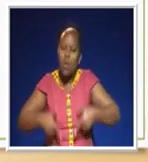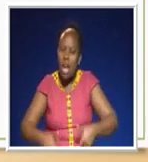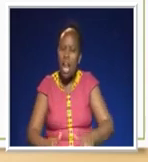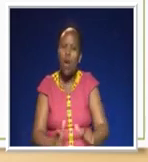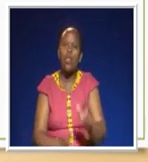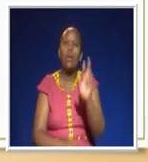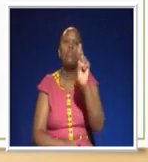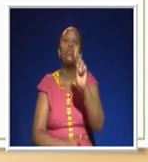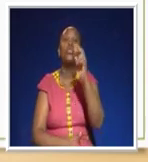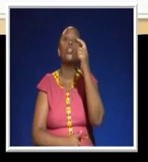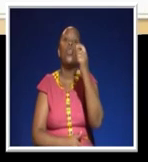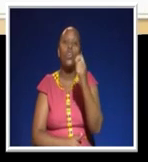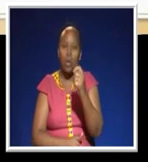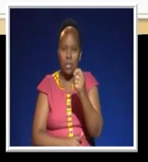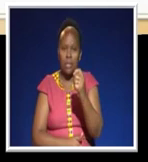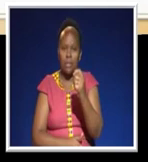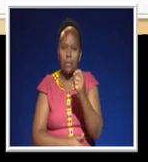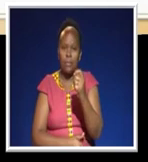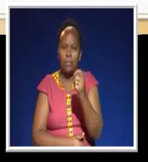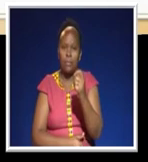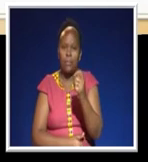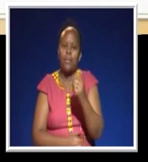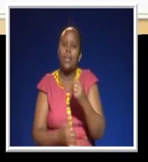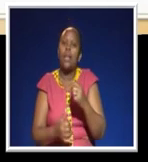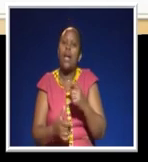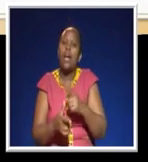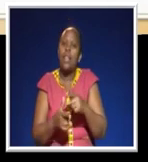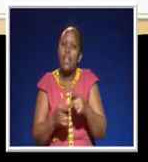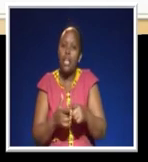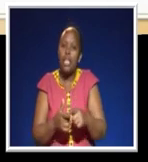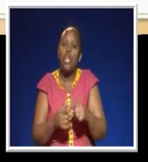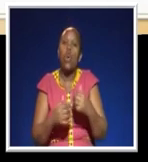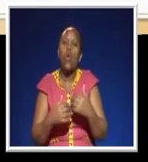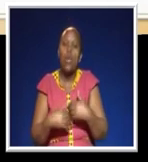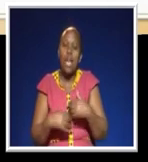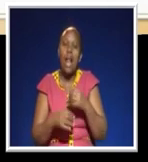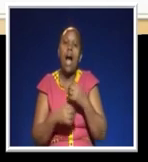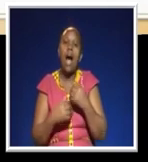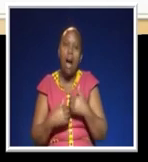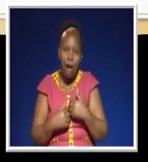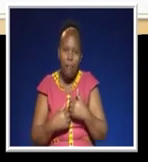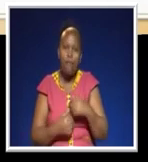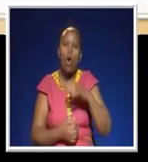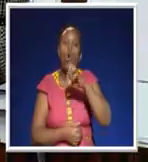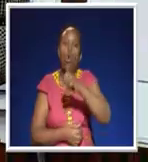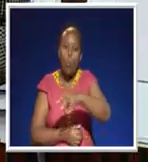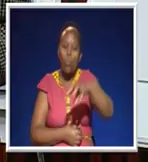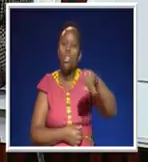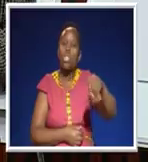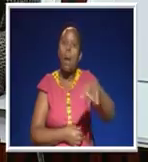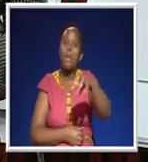to rot, and by then we will have formed compost manure.